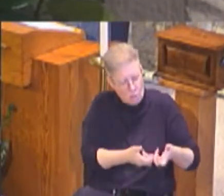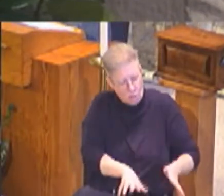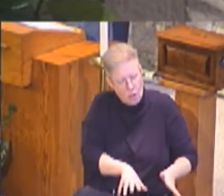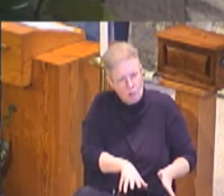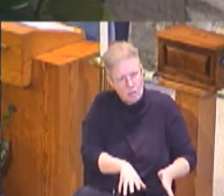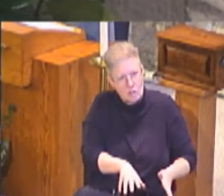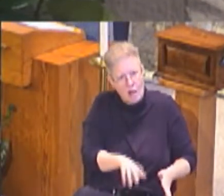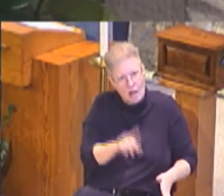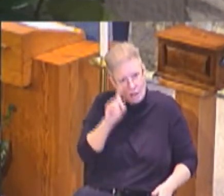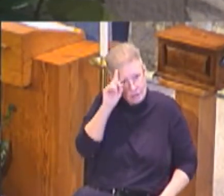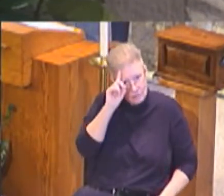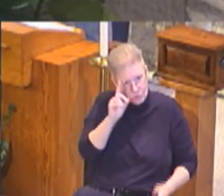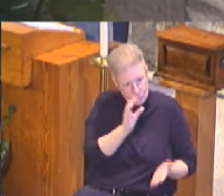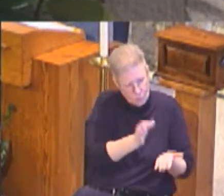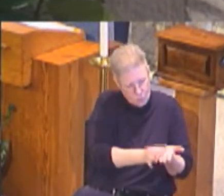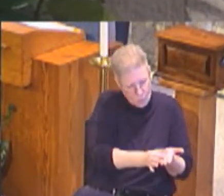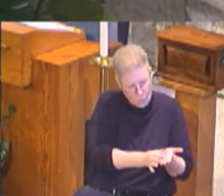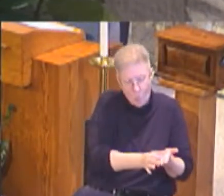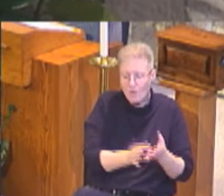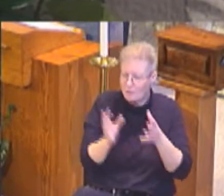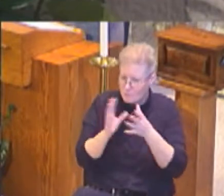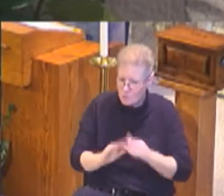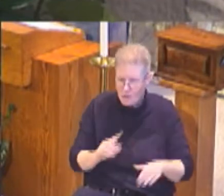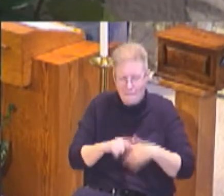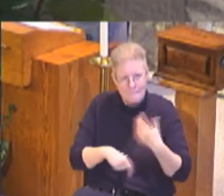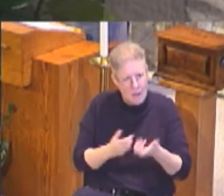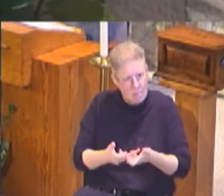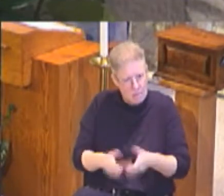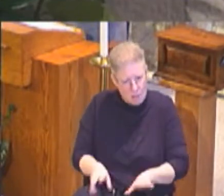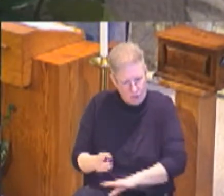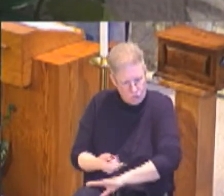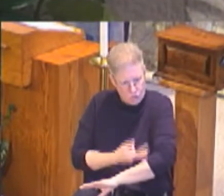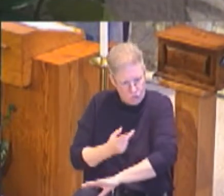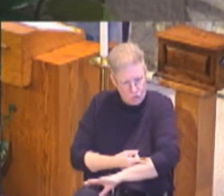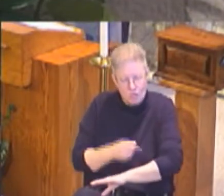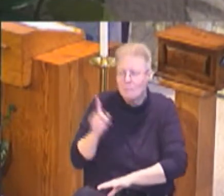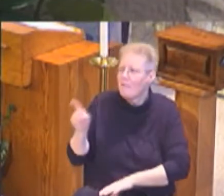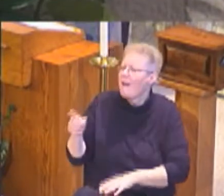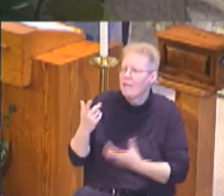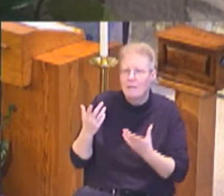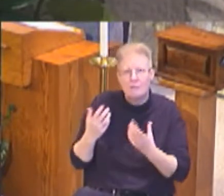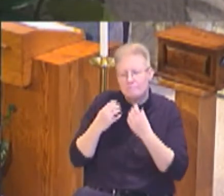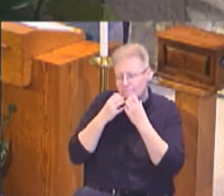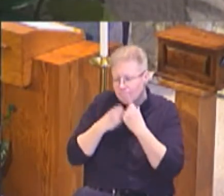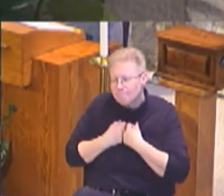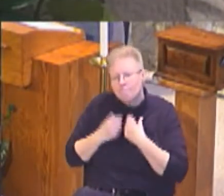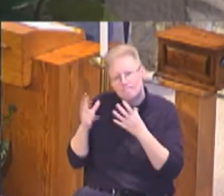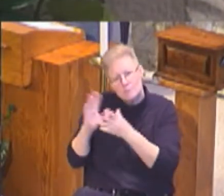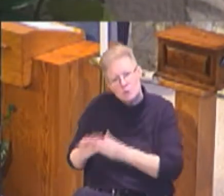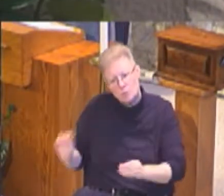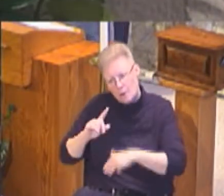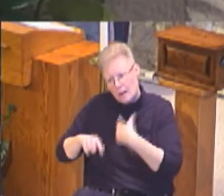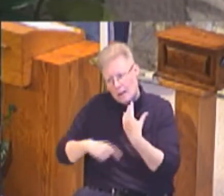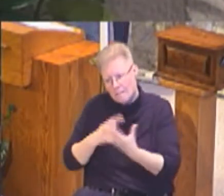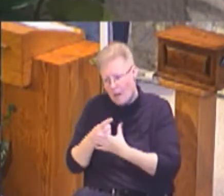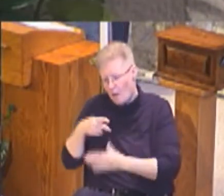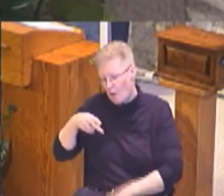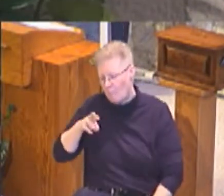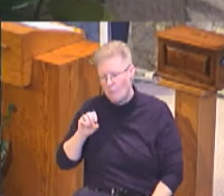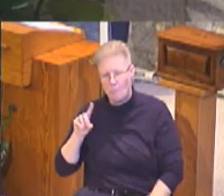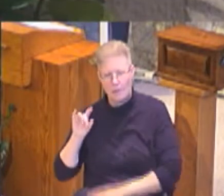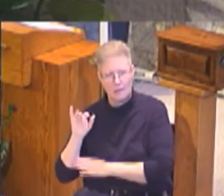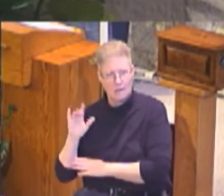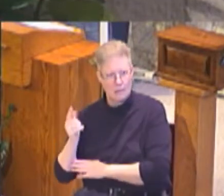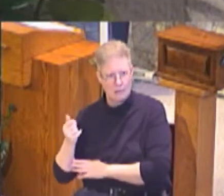lost sheep, and the parable, the beloved parable of the prodigal son, are all about how